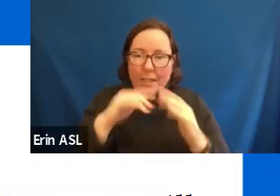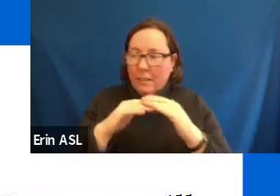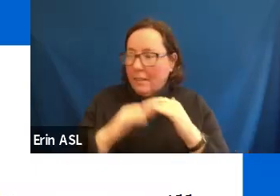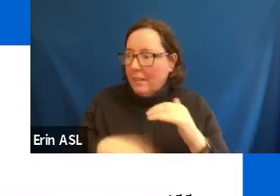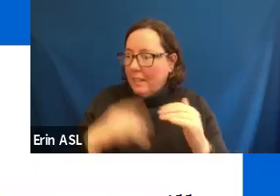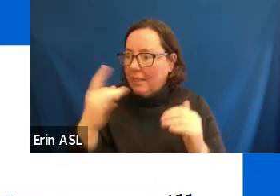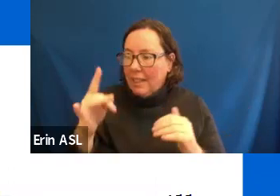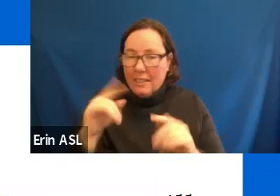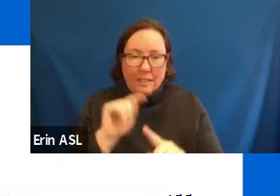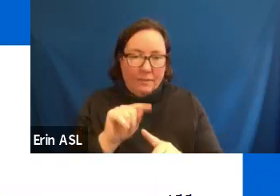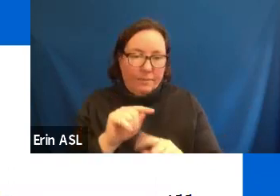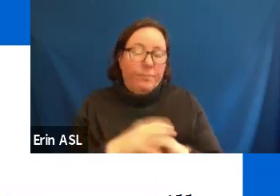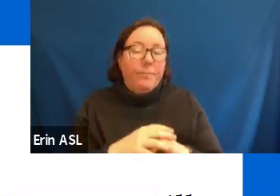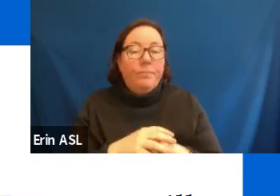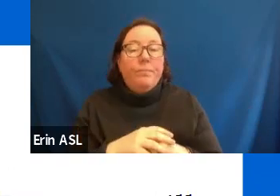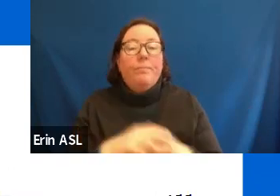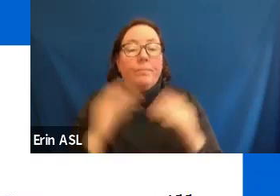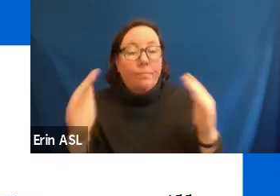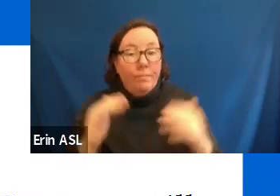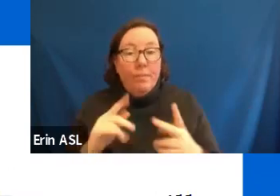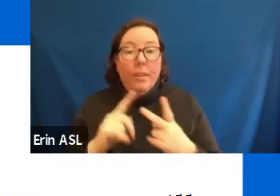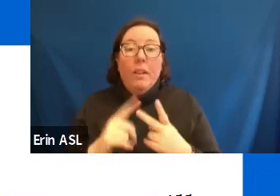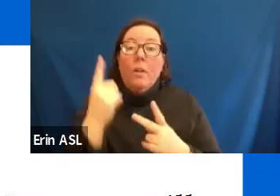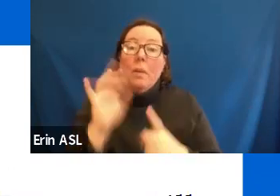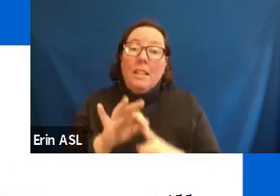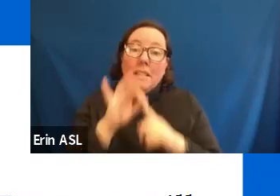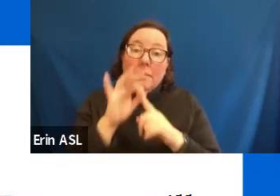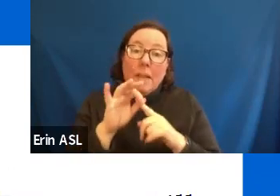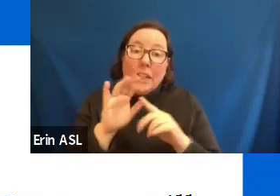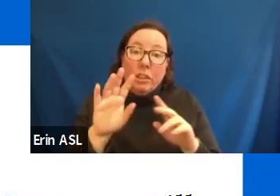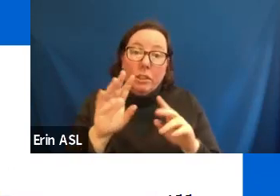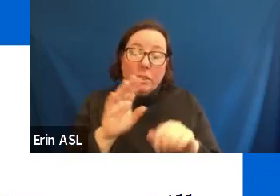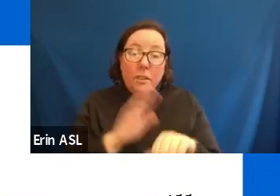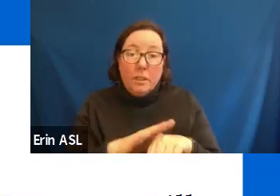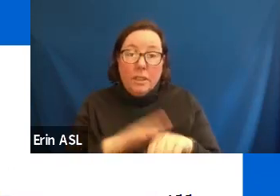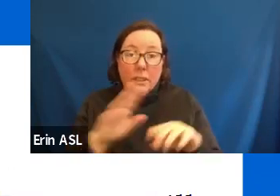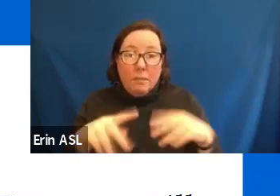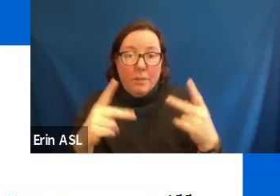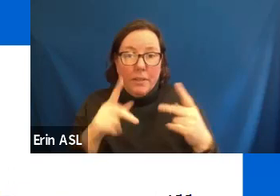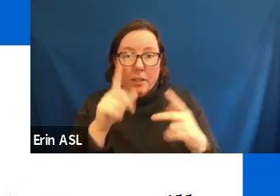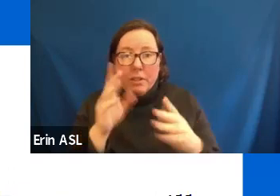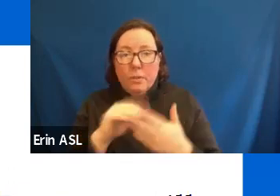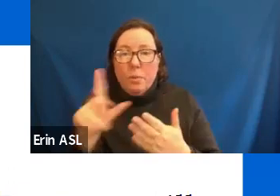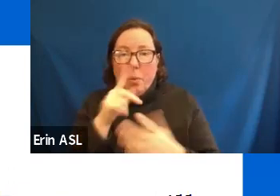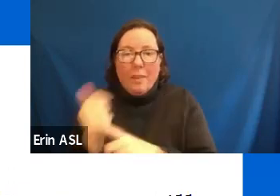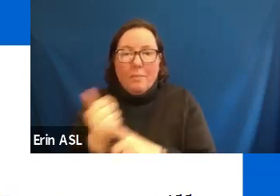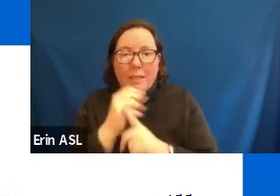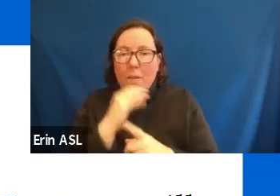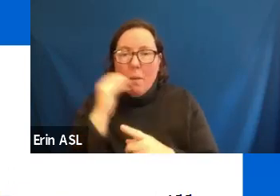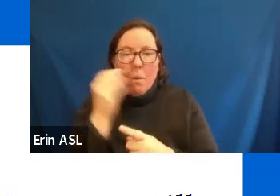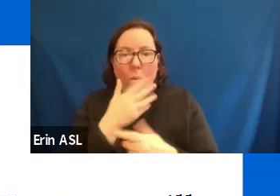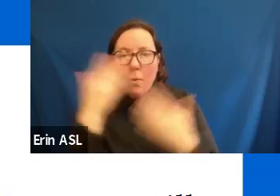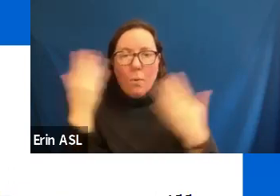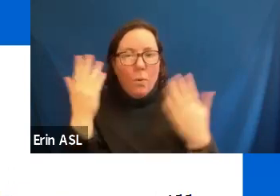So I want to include, there's a special provision for students who are experiencing homelessness, as well as those in